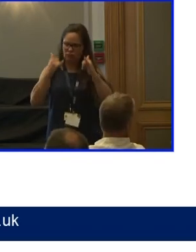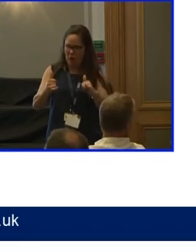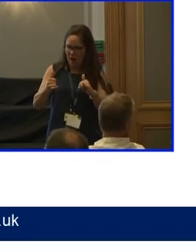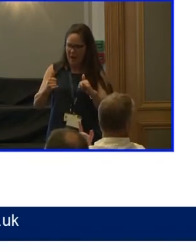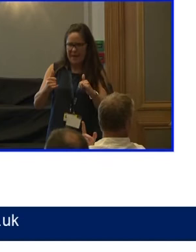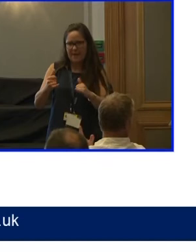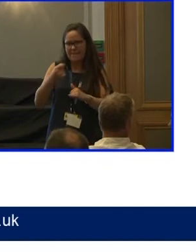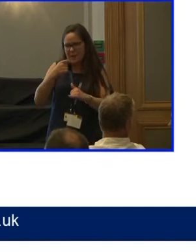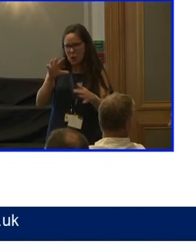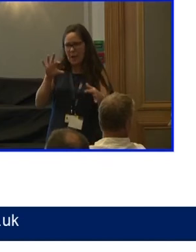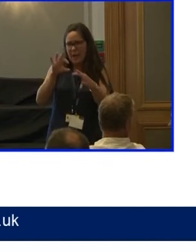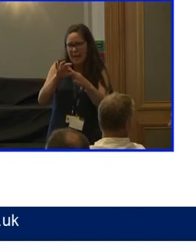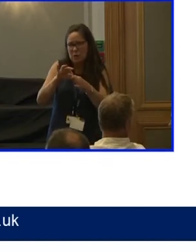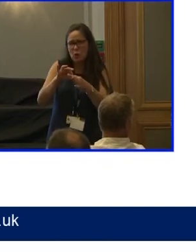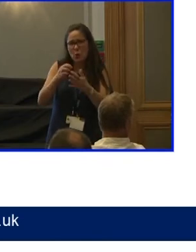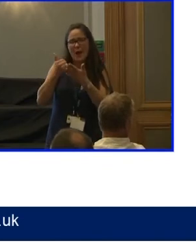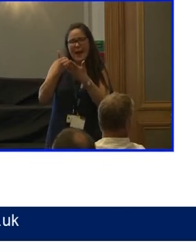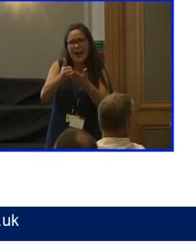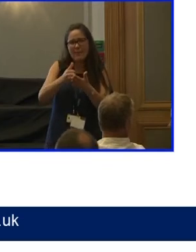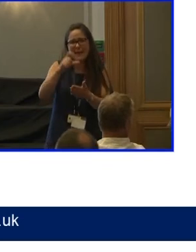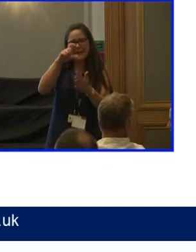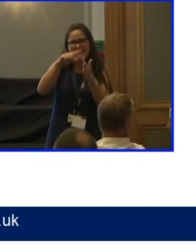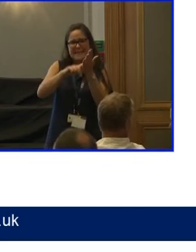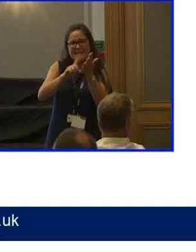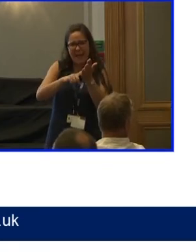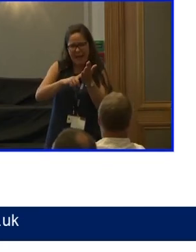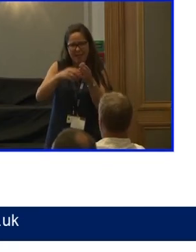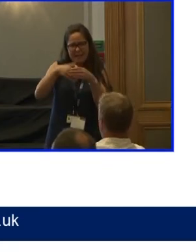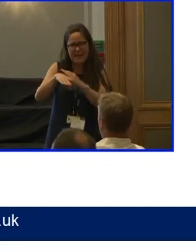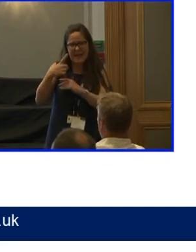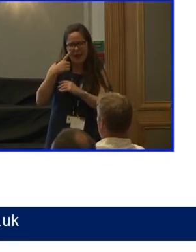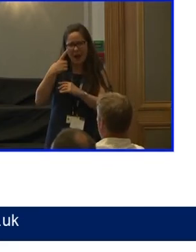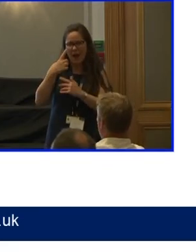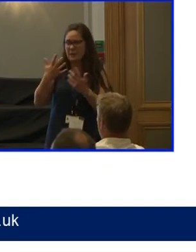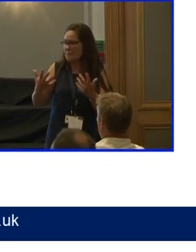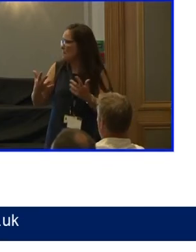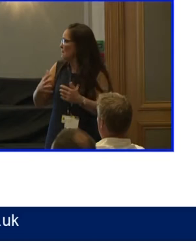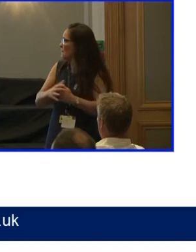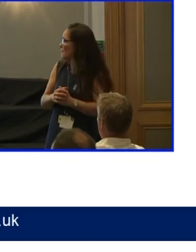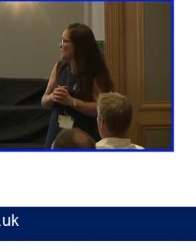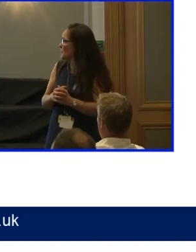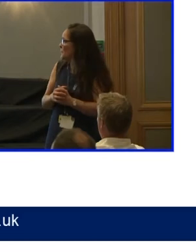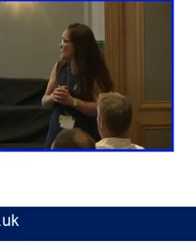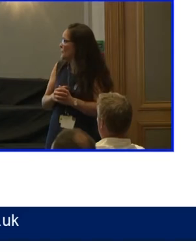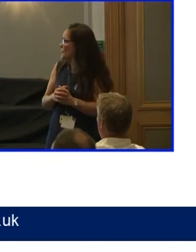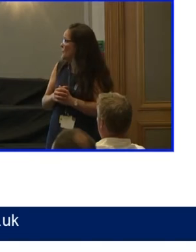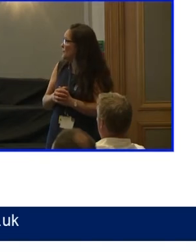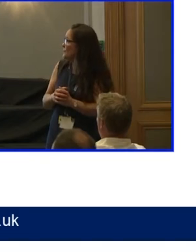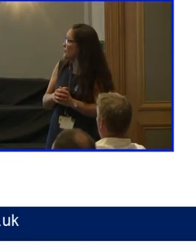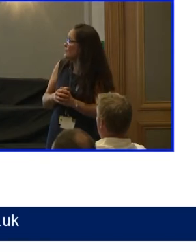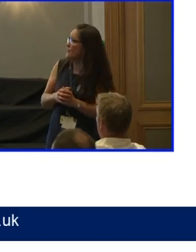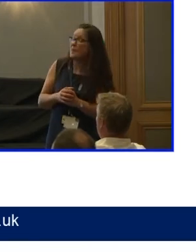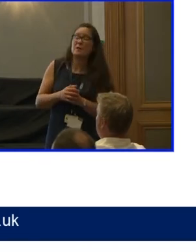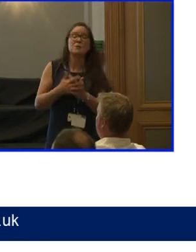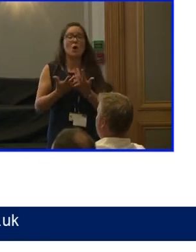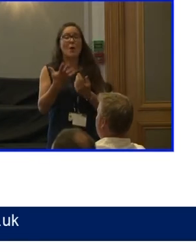pigmentosa. And finally, there are some early phase studies in optogenetic therapies as well. So optogenetics is a